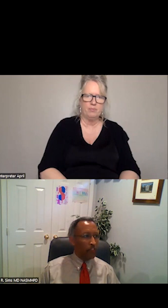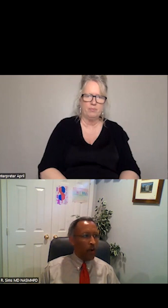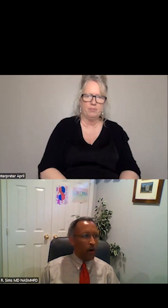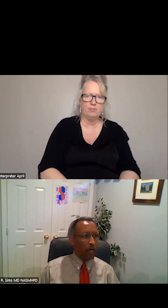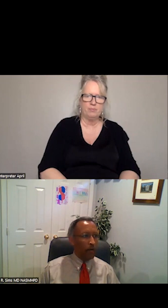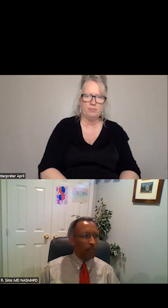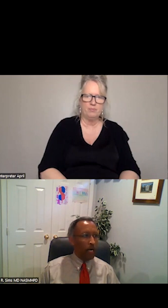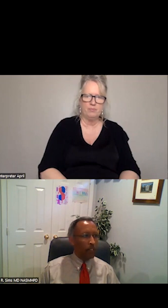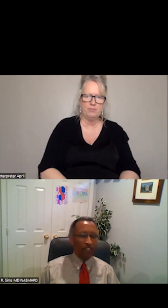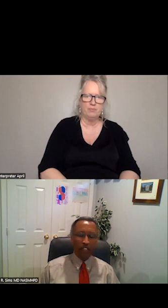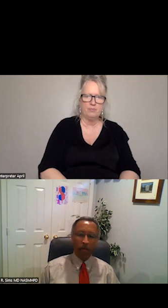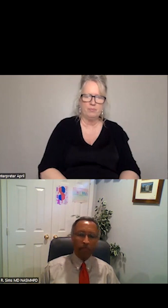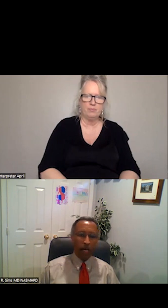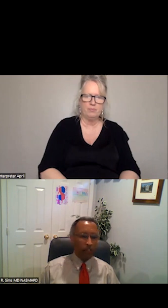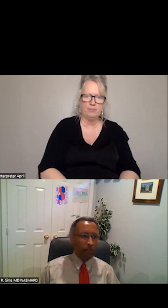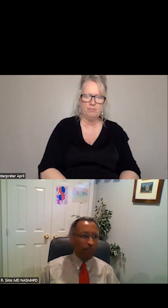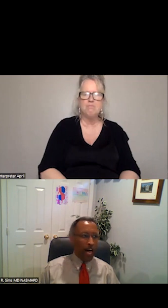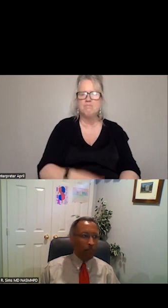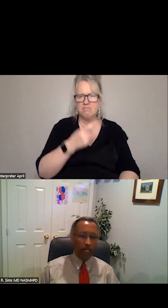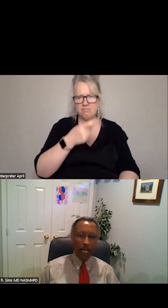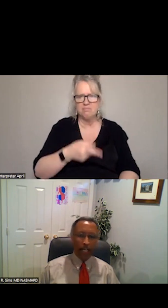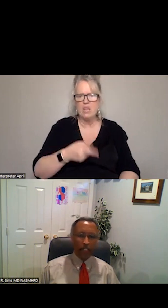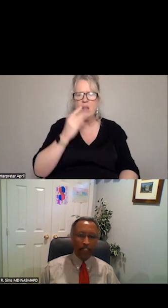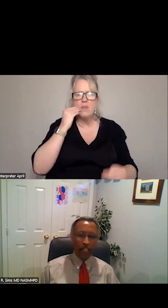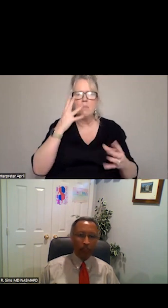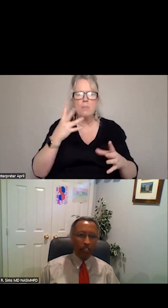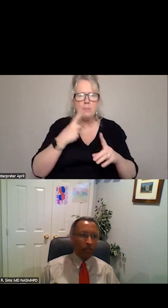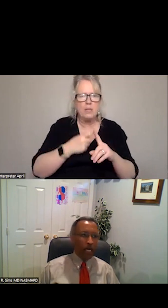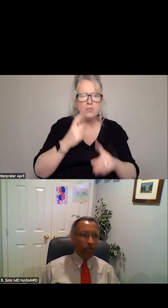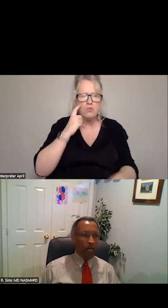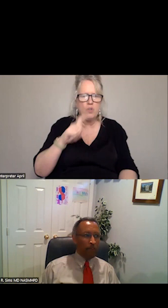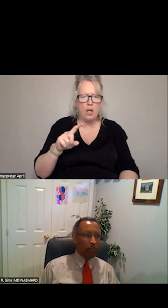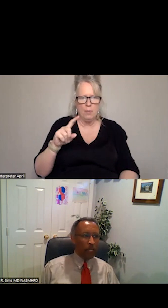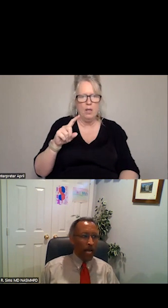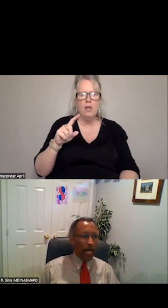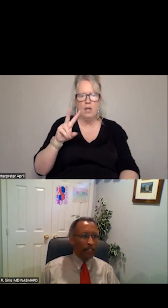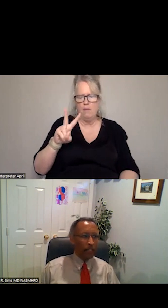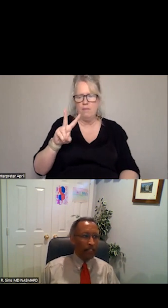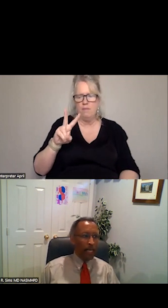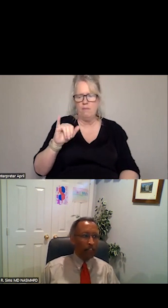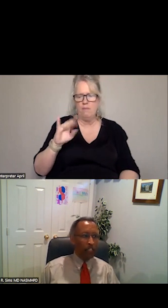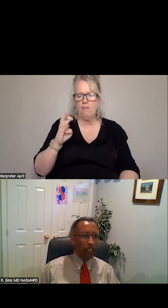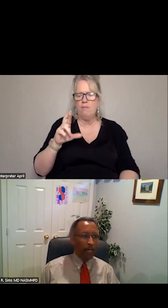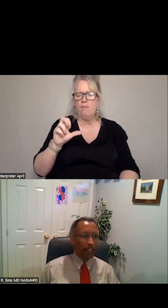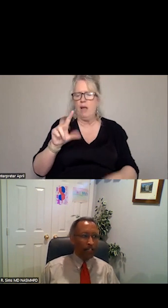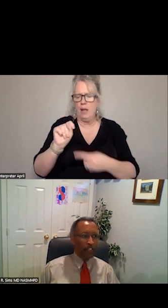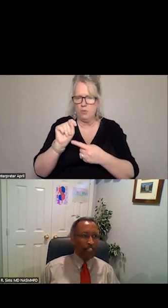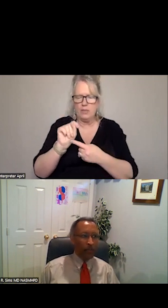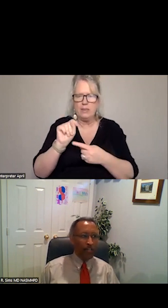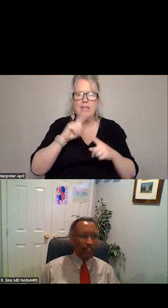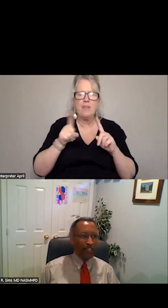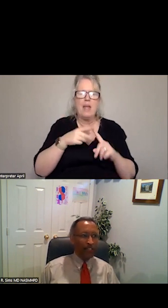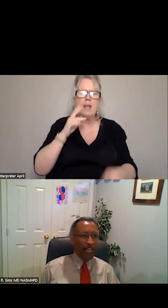Now, these are just some information from Vibrant, and it's interesting. Vibrant is announcing Dr.